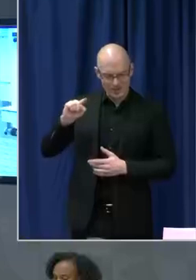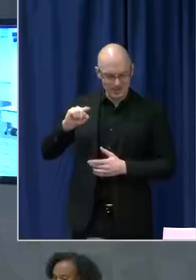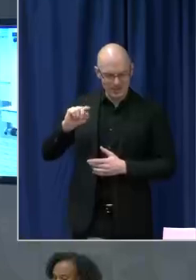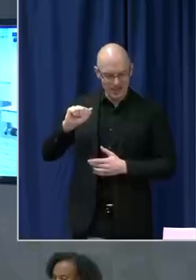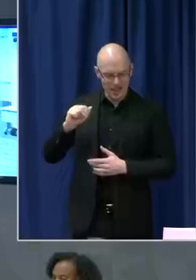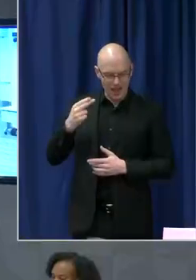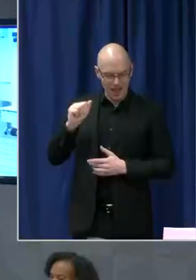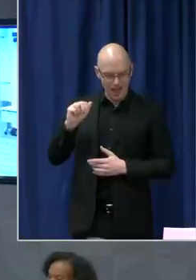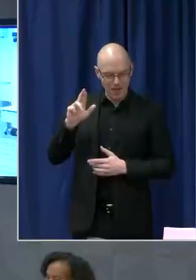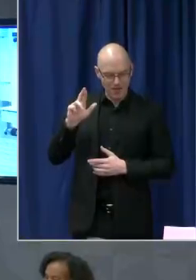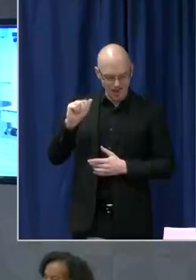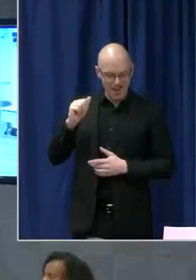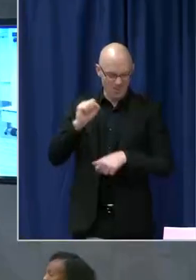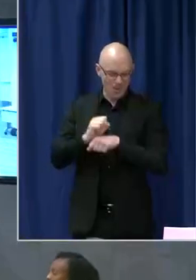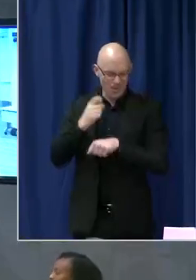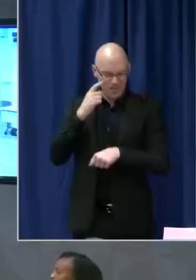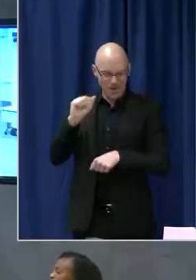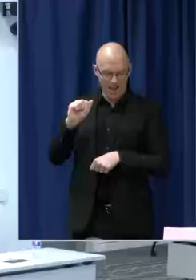Linda Vandeloup, AT&T.